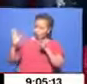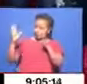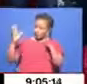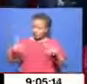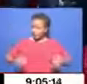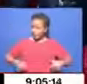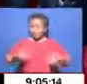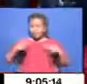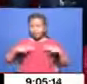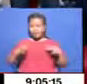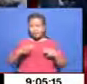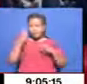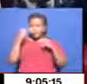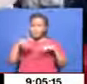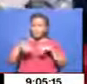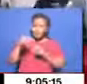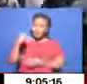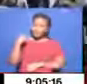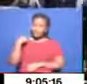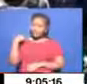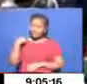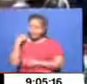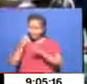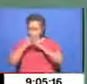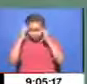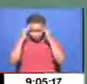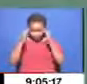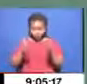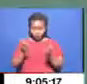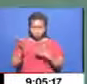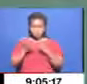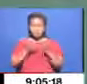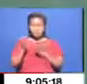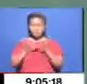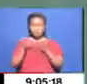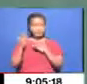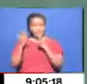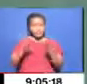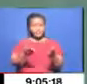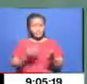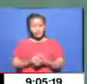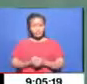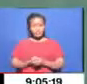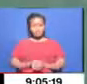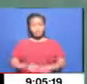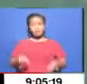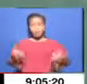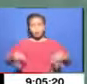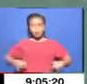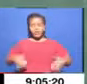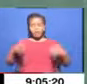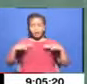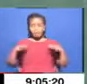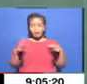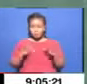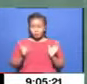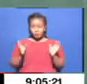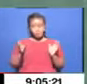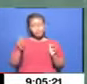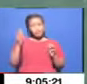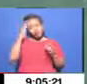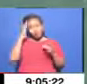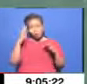their selfless acts and devotion to service delivery. Our young people are learning to find opportunities within